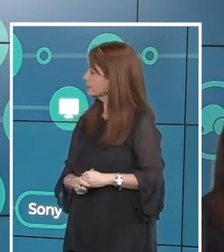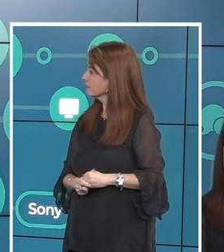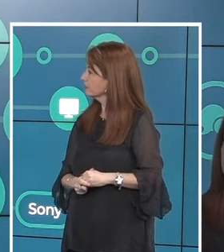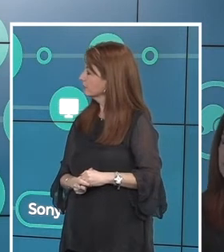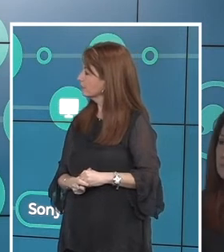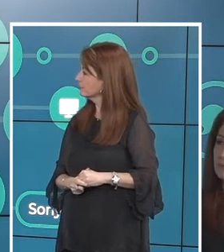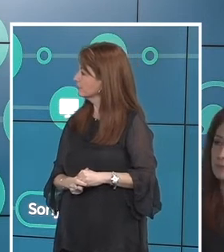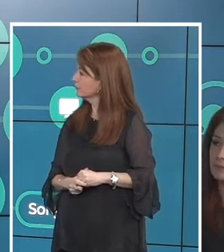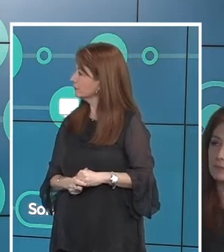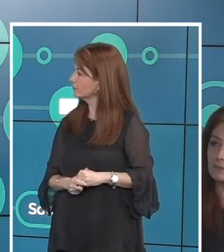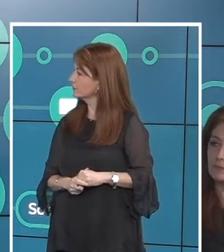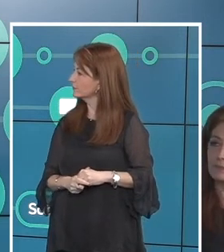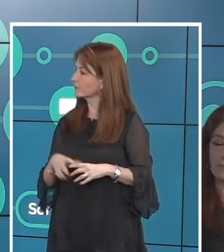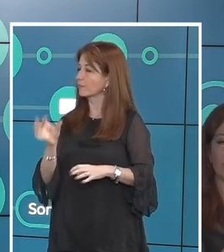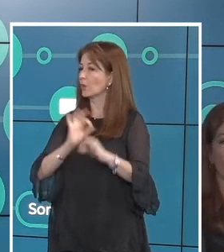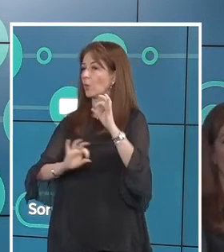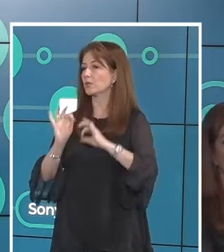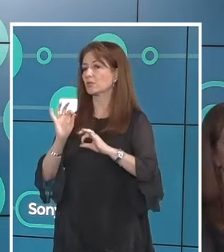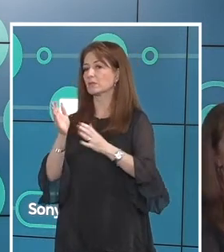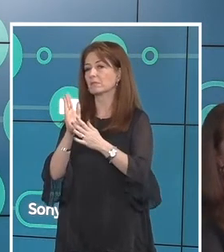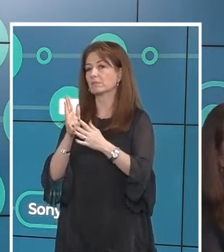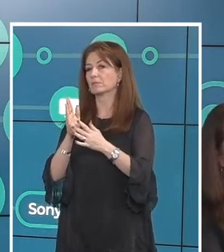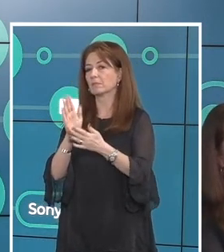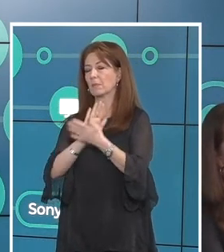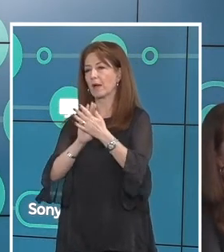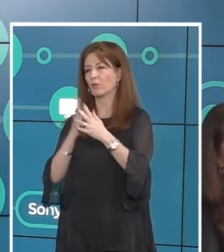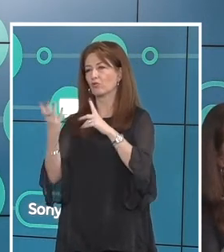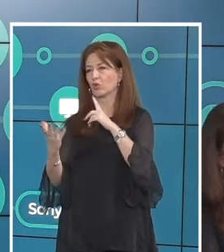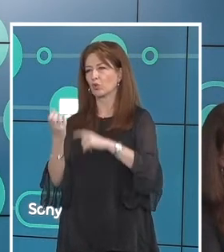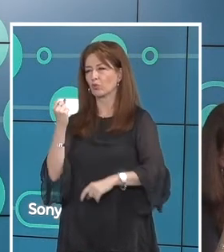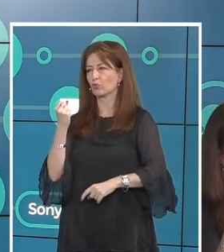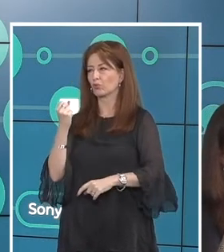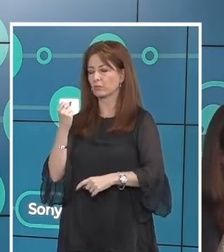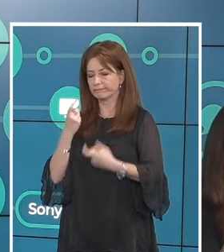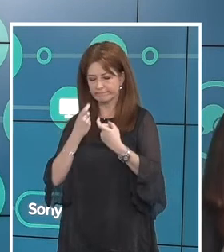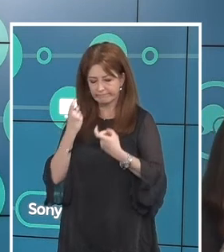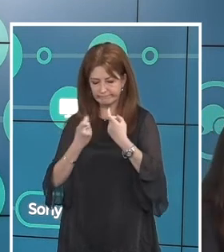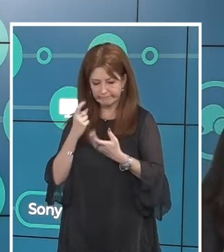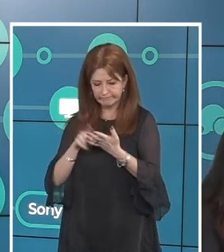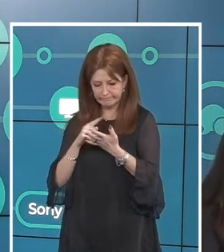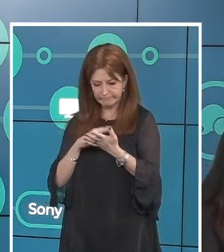course. There's a question here about recruitment. Sorry, I'm just trying to find it, exactly how it was phrased.